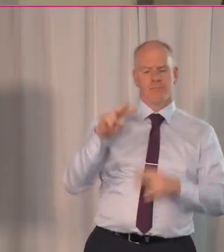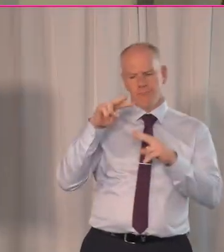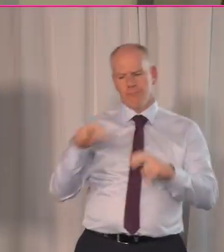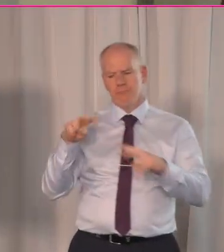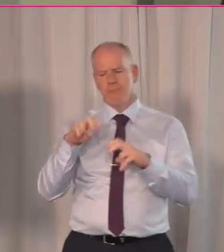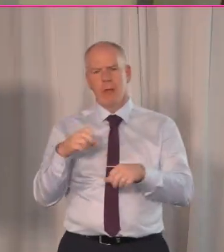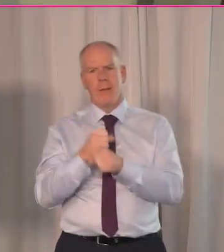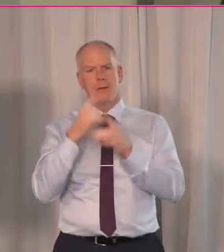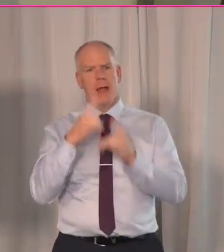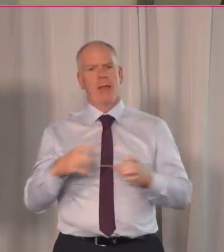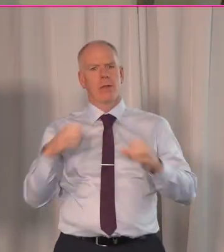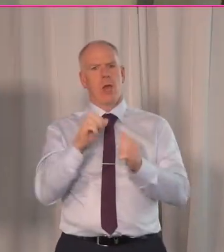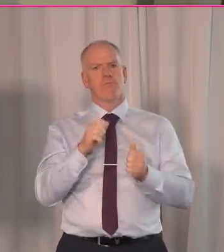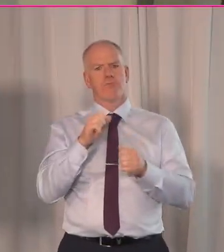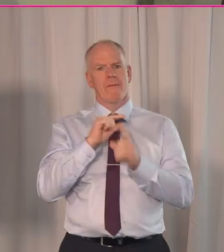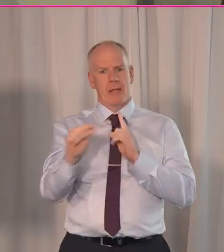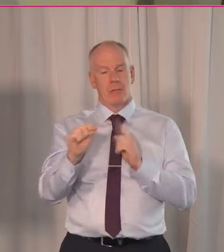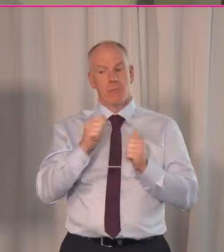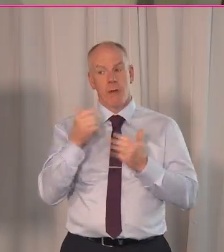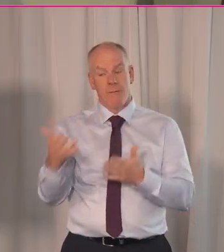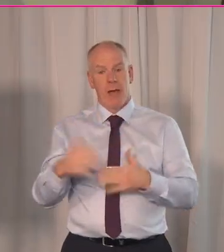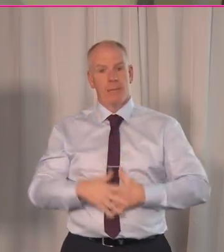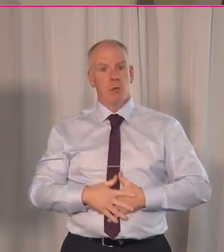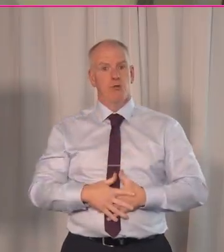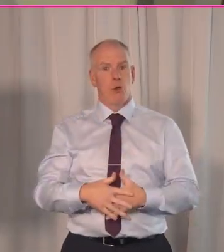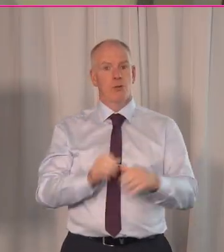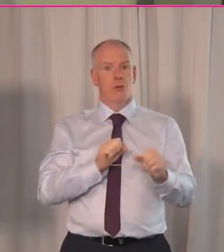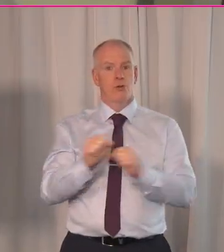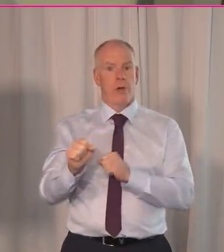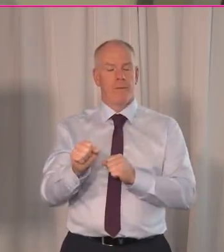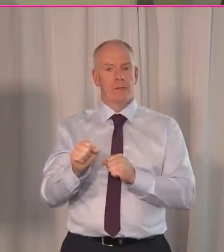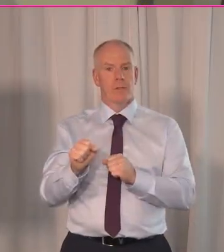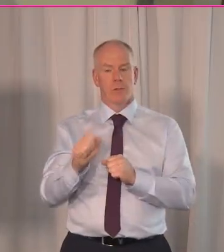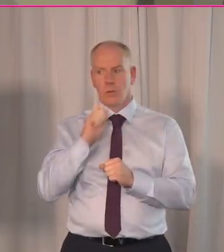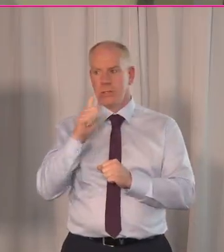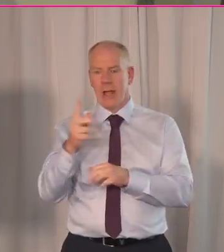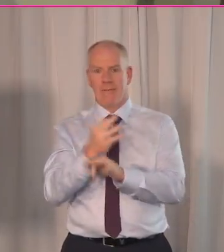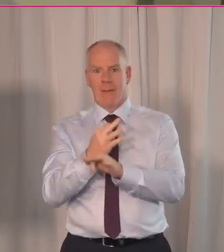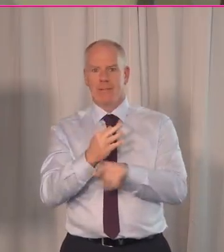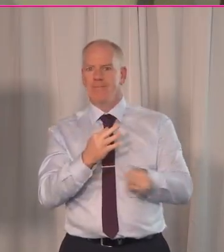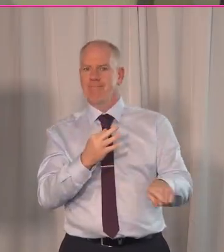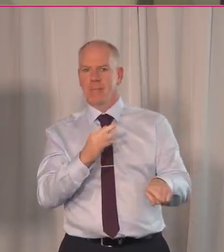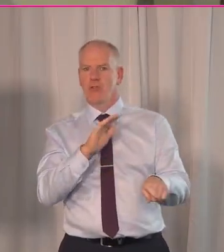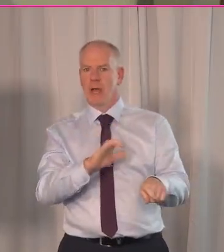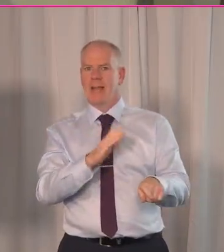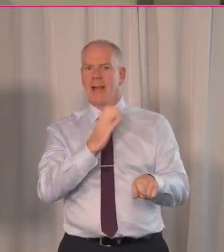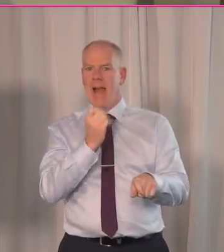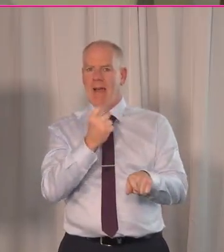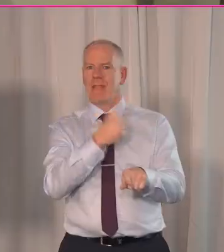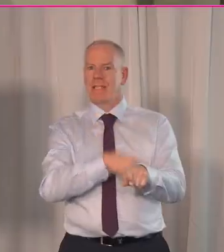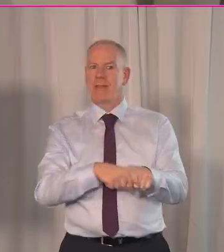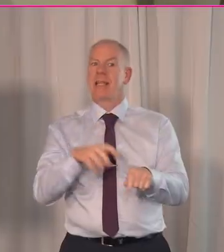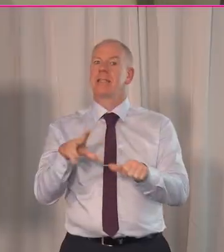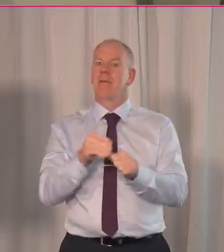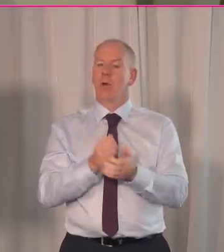healthcare professionals who provide maternity services, informing families that a child has a disability, particularly during